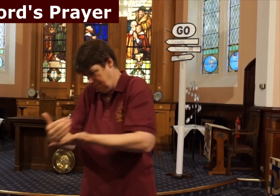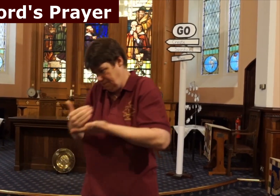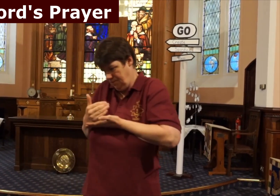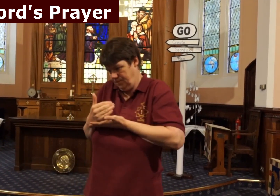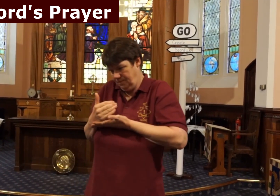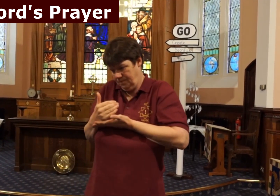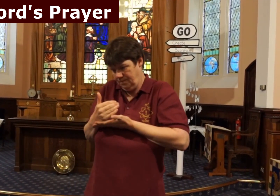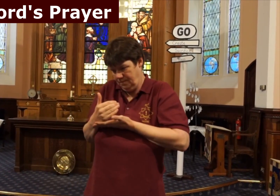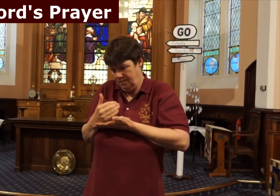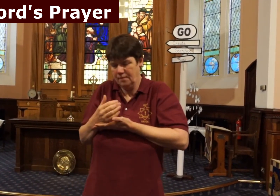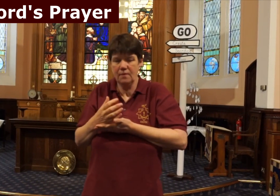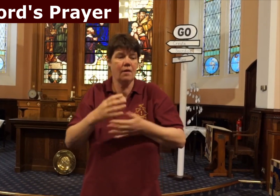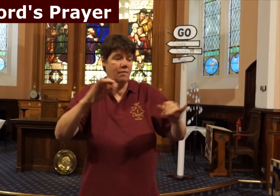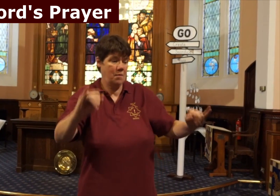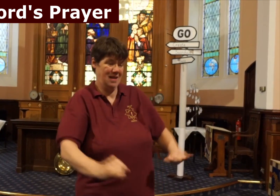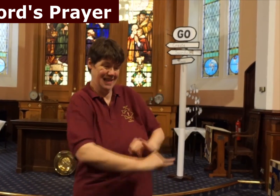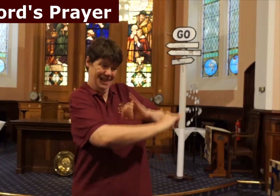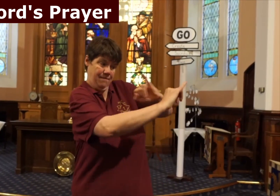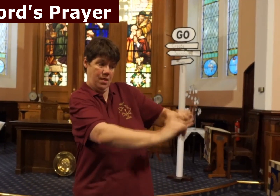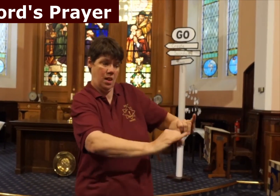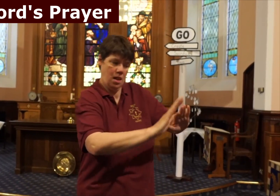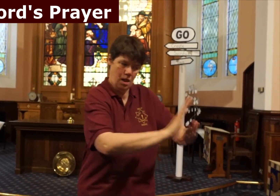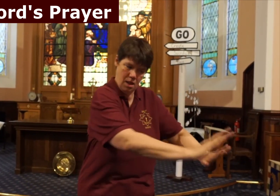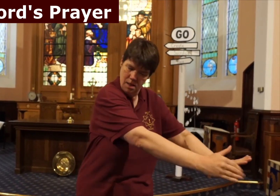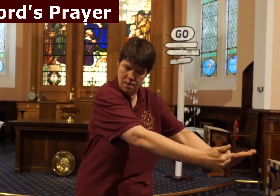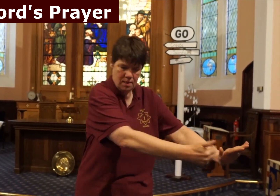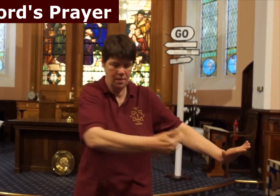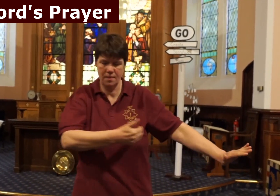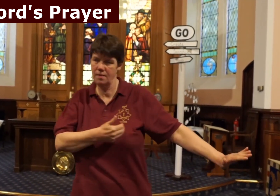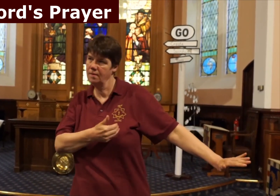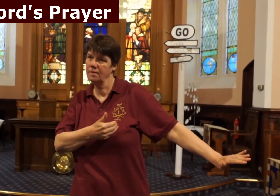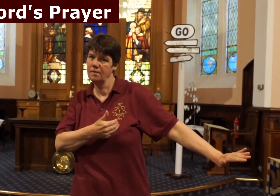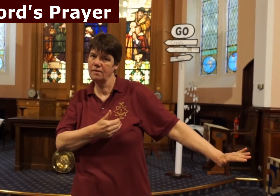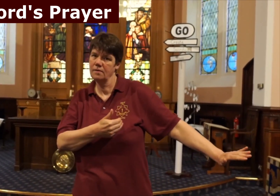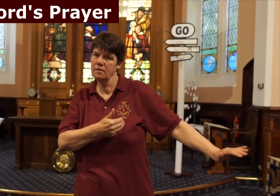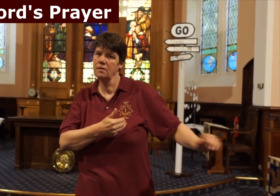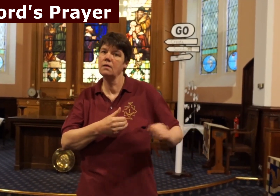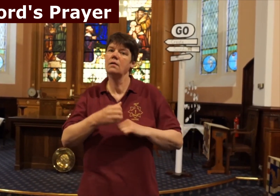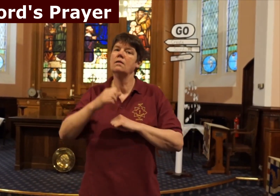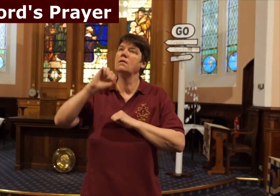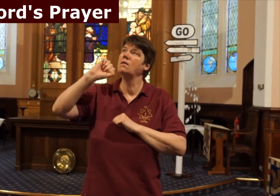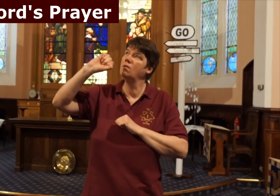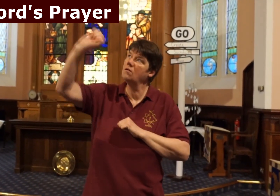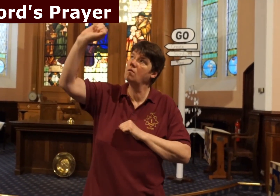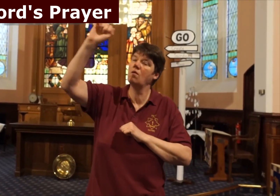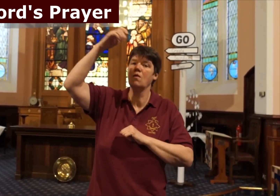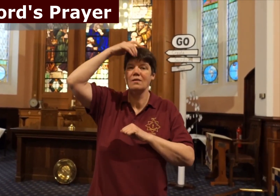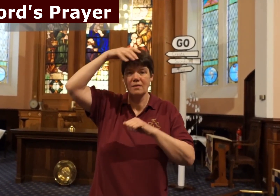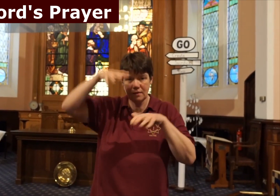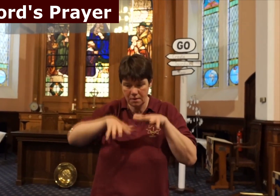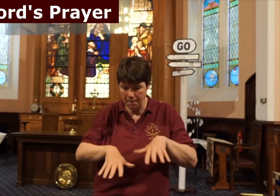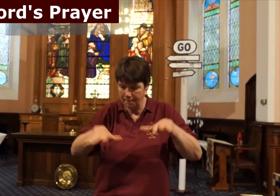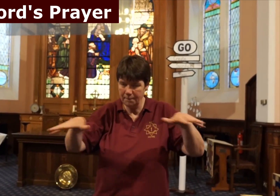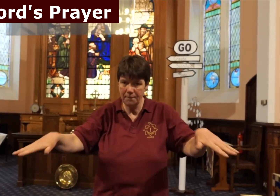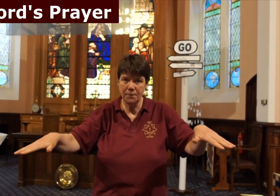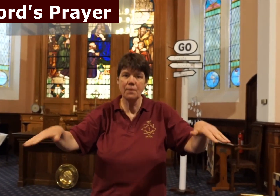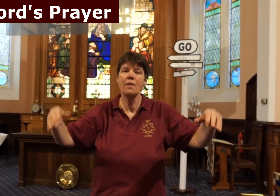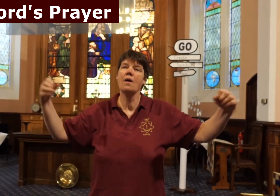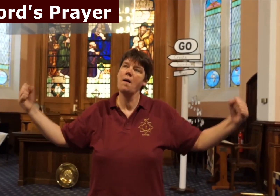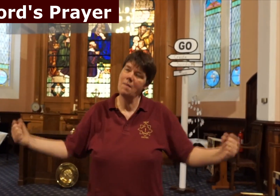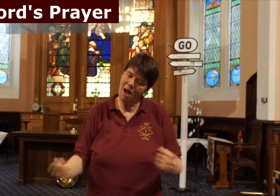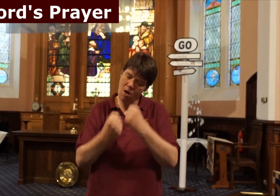the time of trial, and deliver us from evil. For the kingdom,